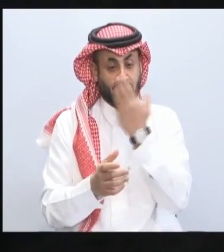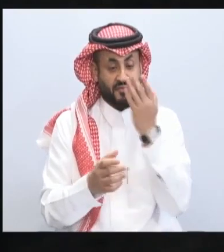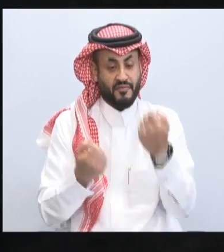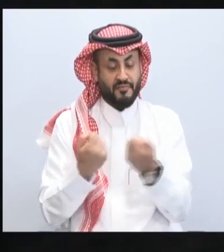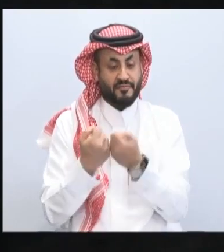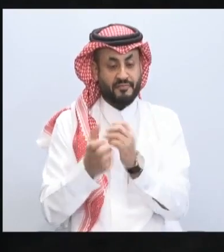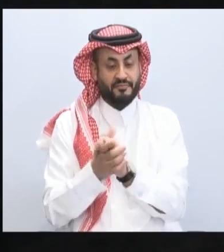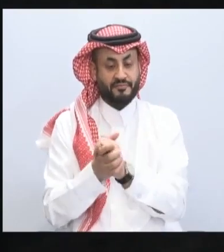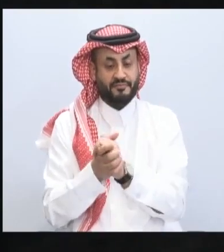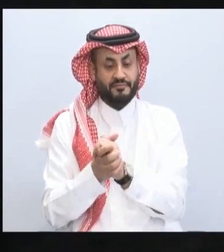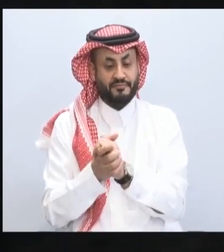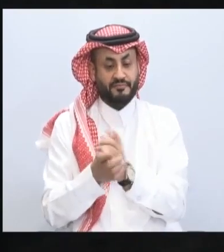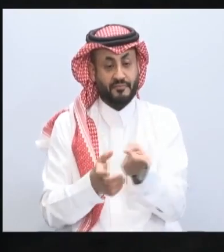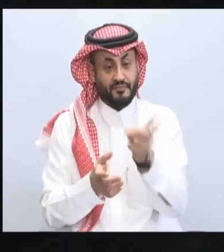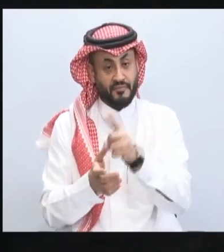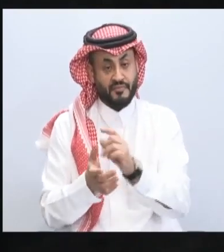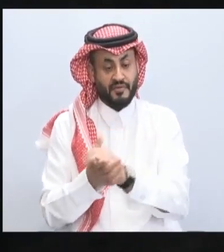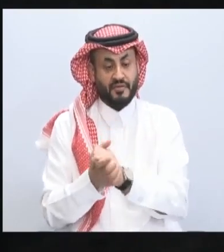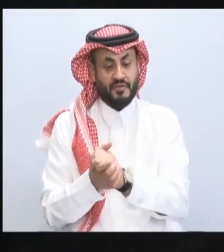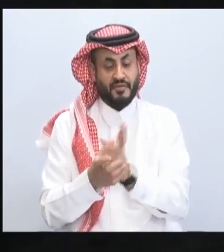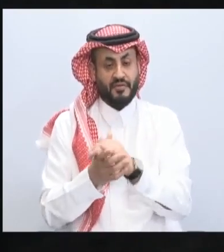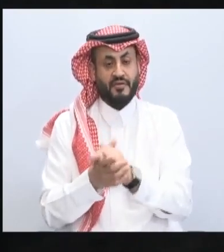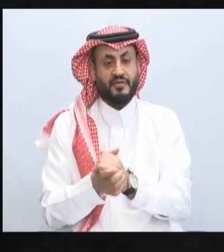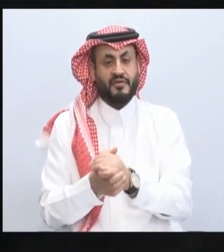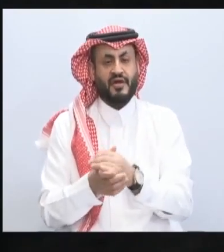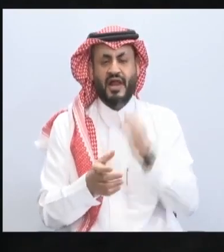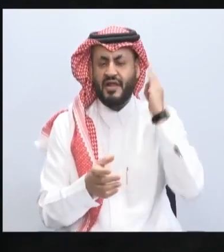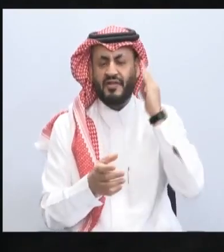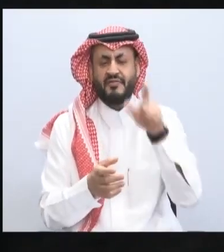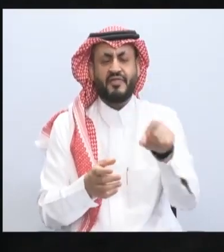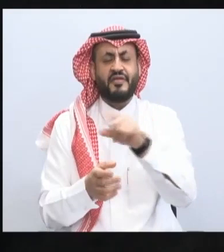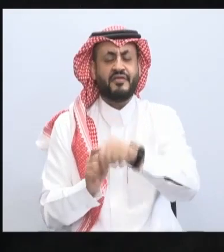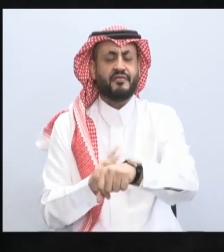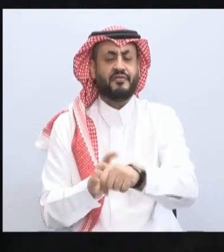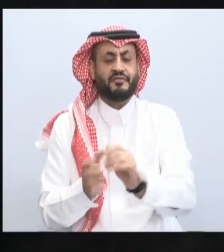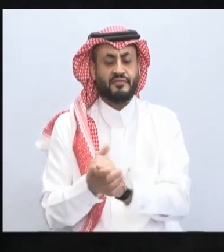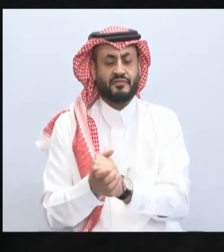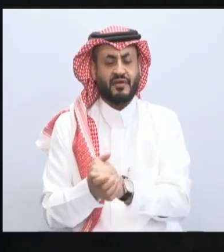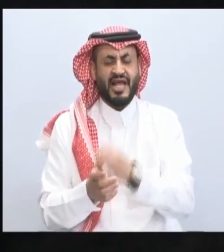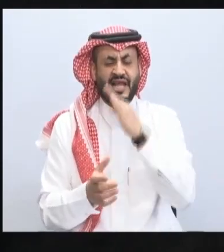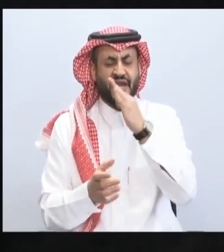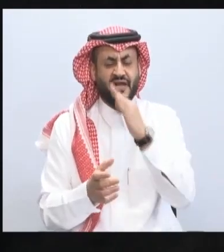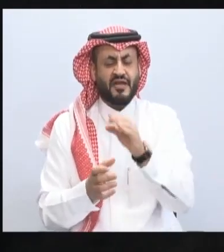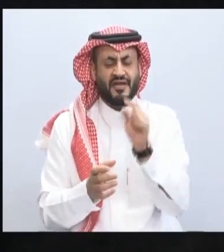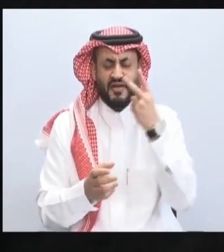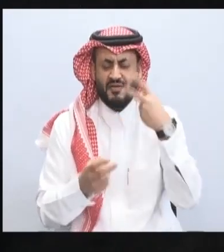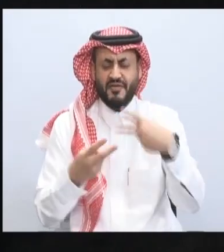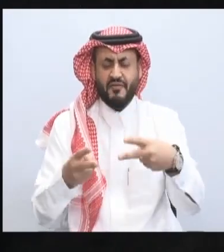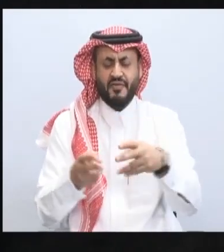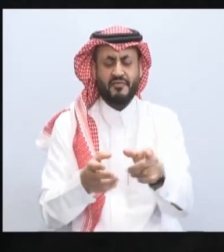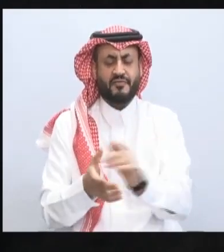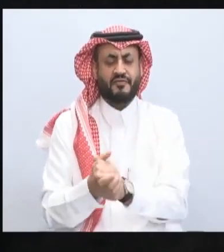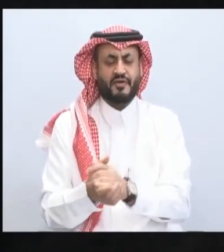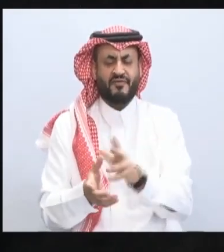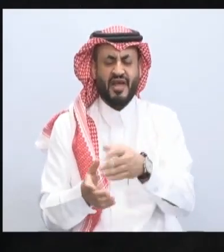together, and also you are going to listen at the same time. So you can just check the pronunciation of some words if you have any